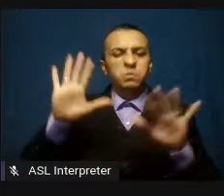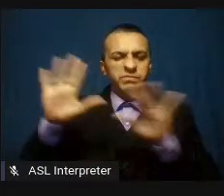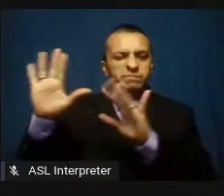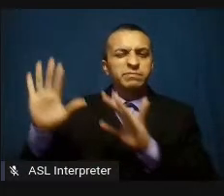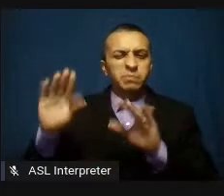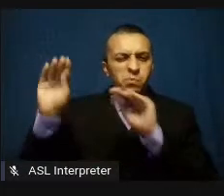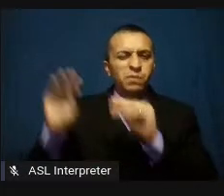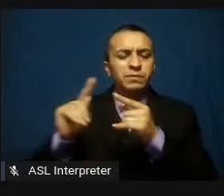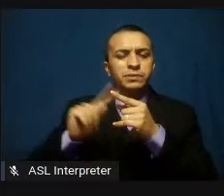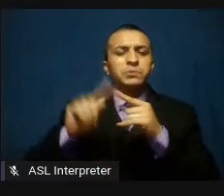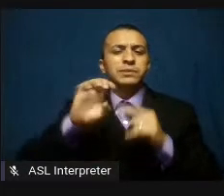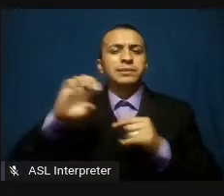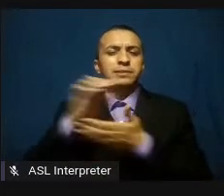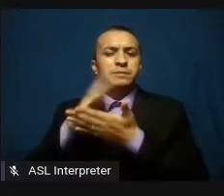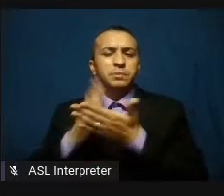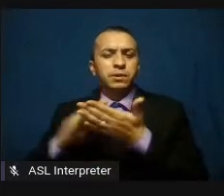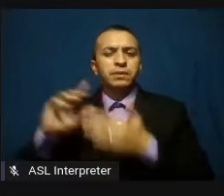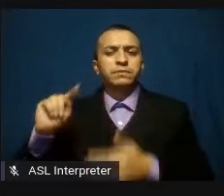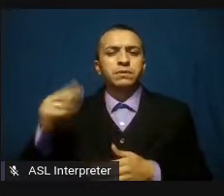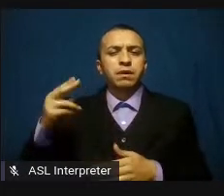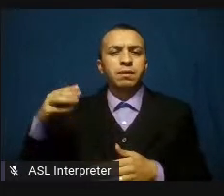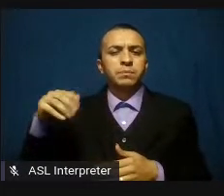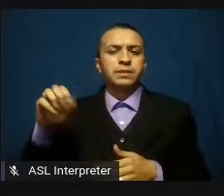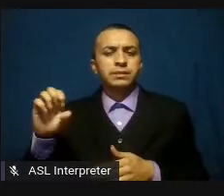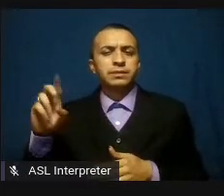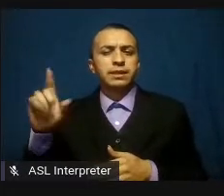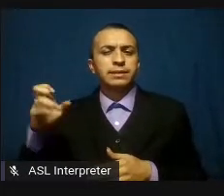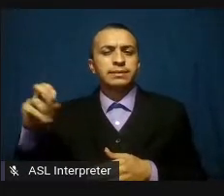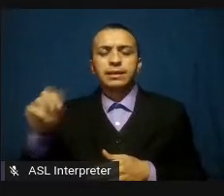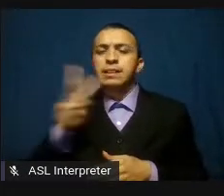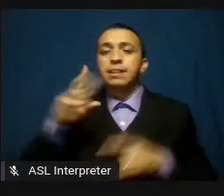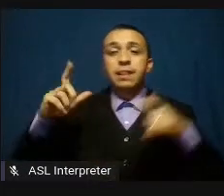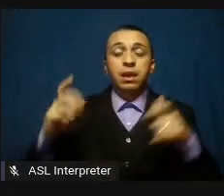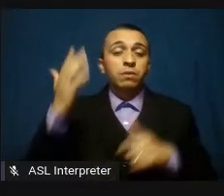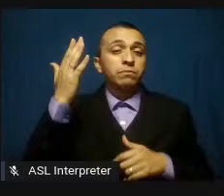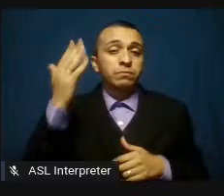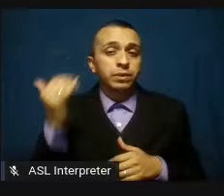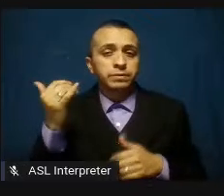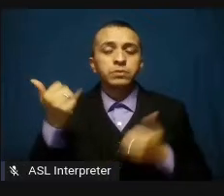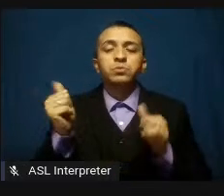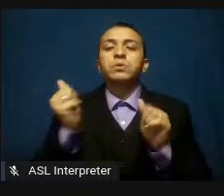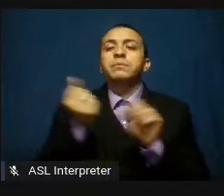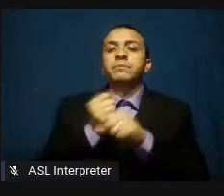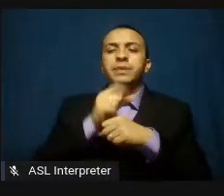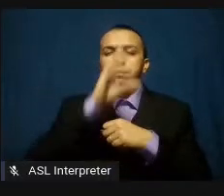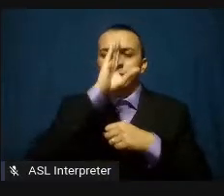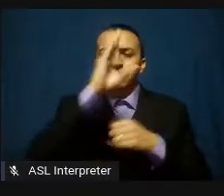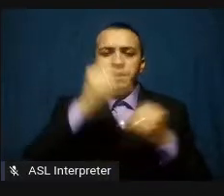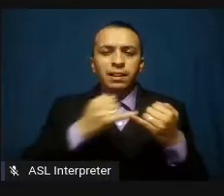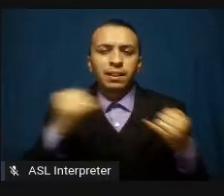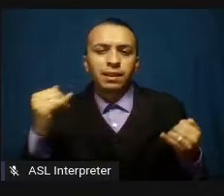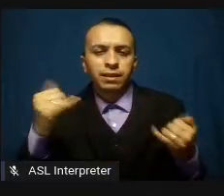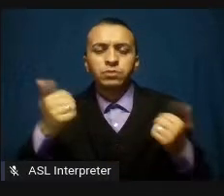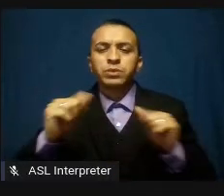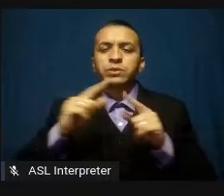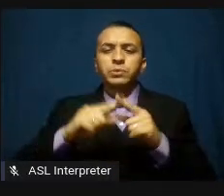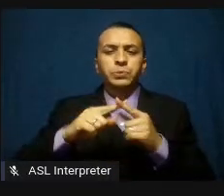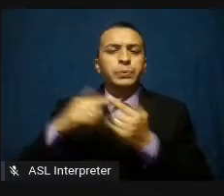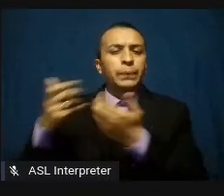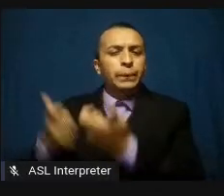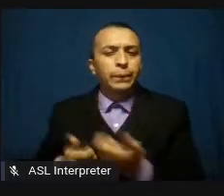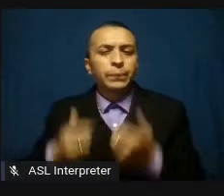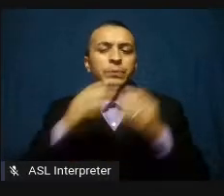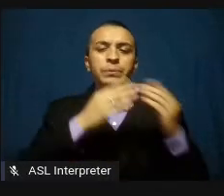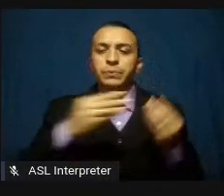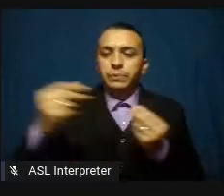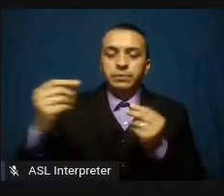of Thomas Edison Lake to cut direct line and tie that off so there were no more Easter